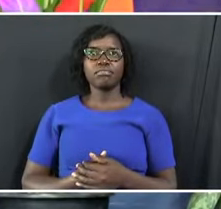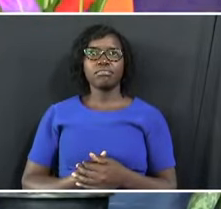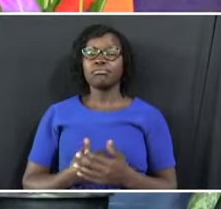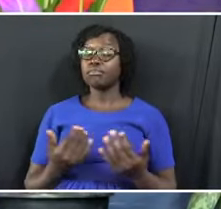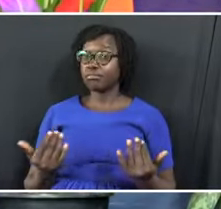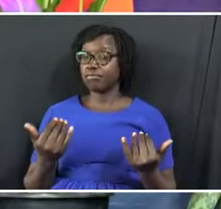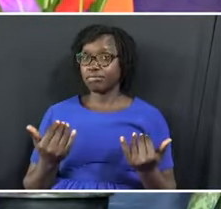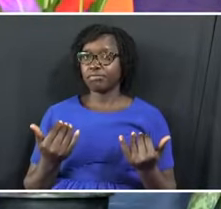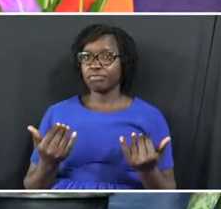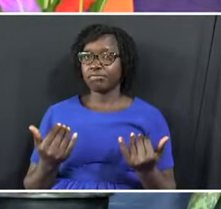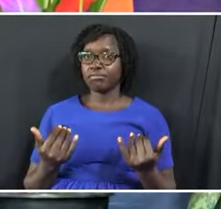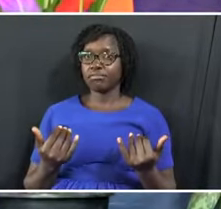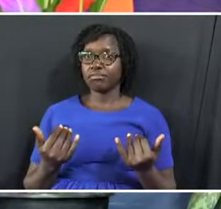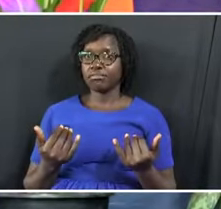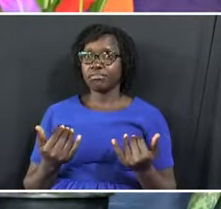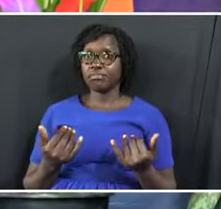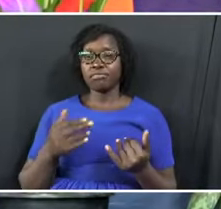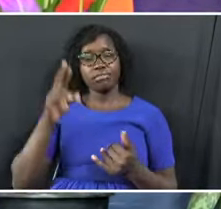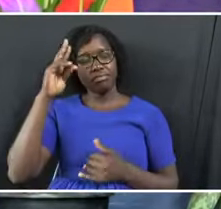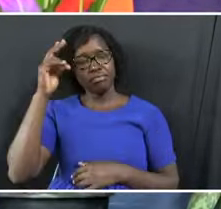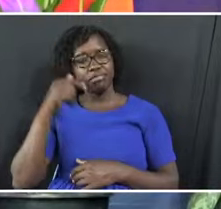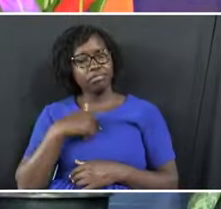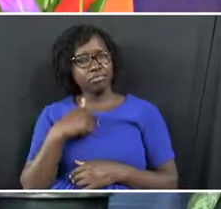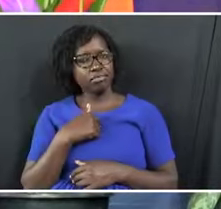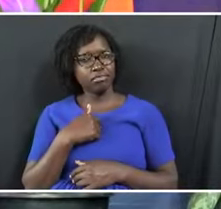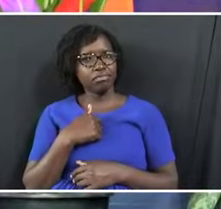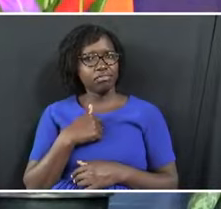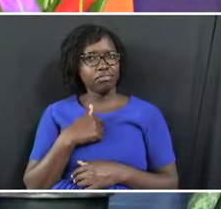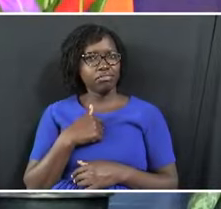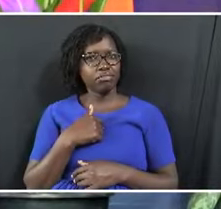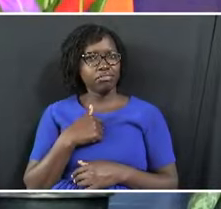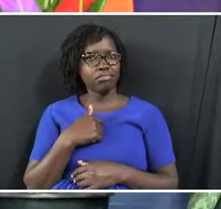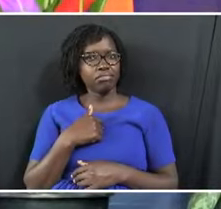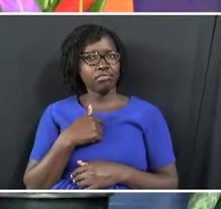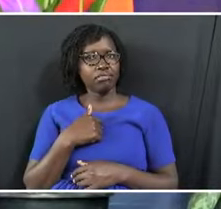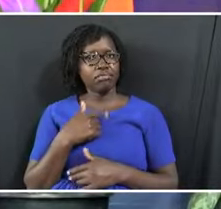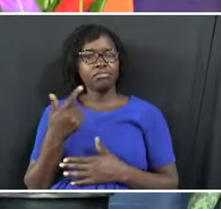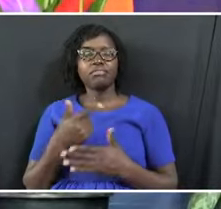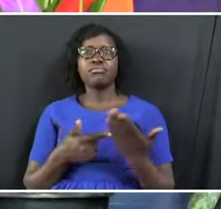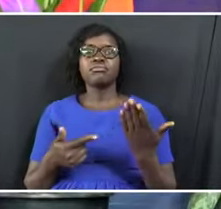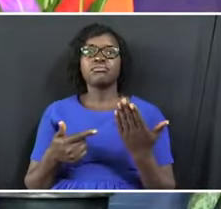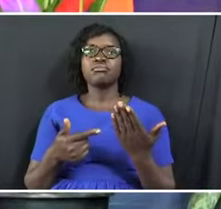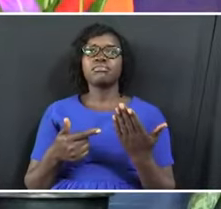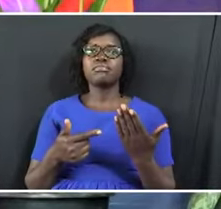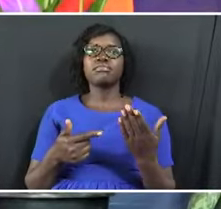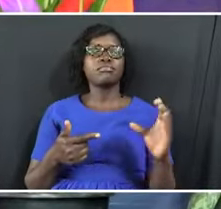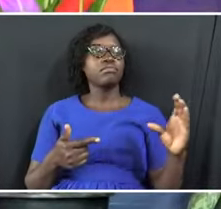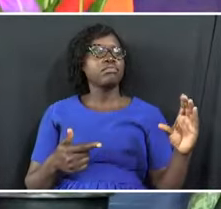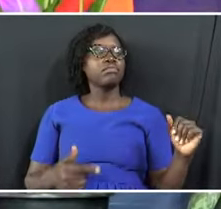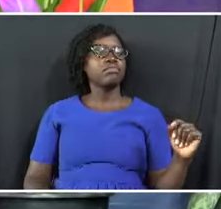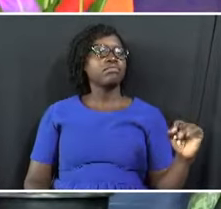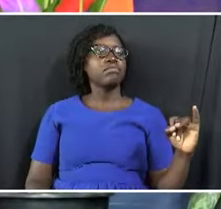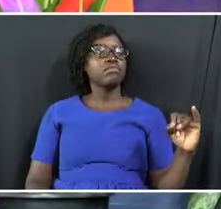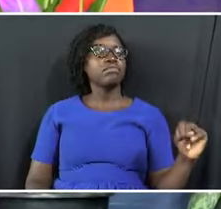Now, this reminds us on what Cain could have done.